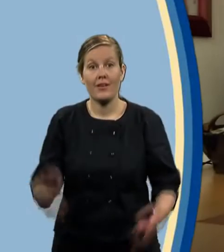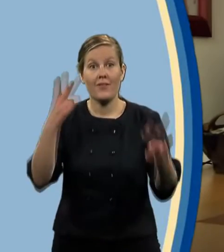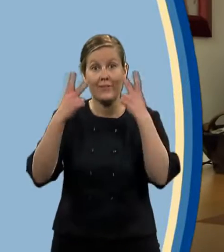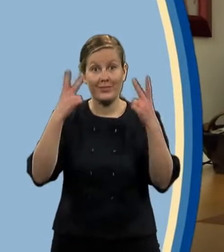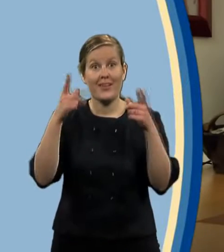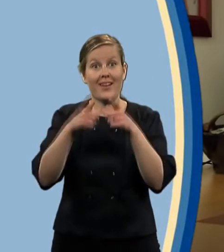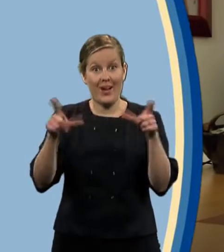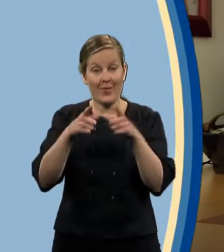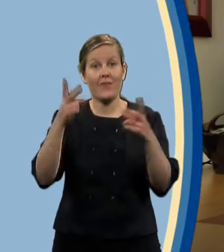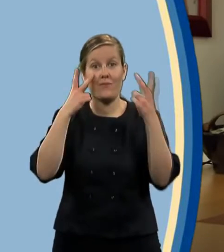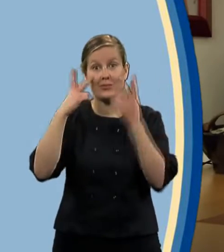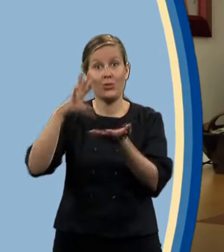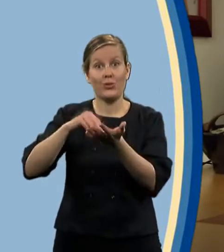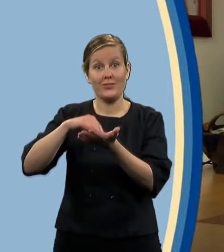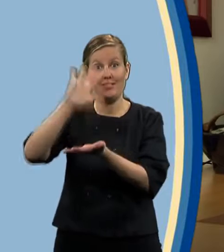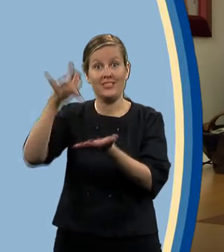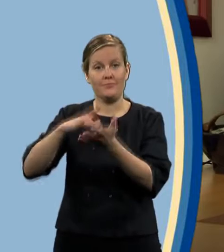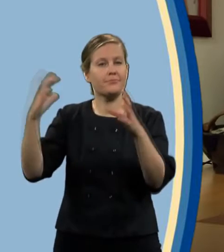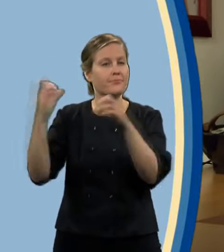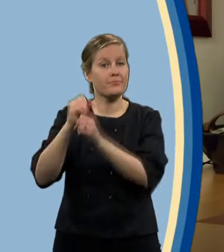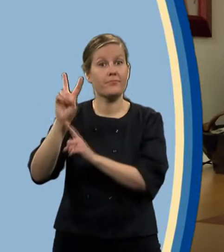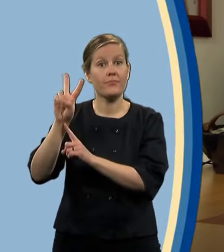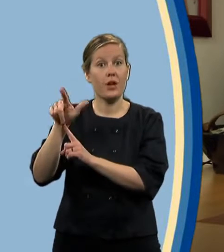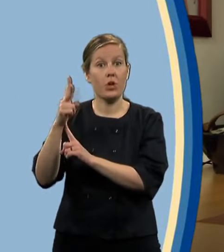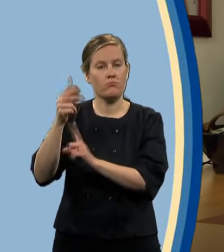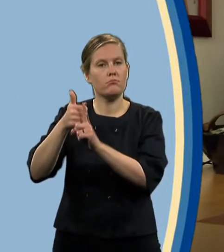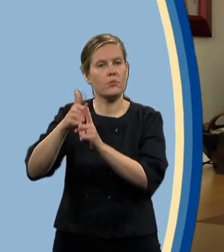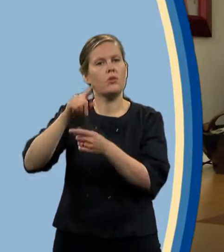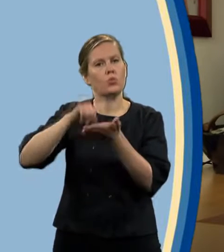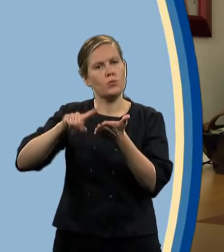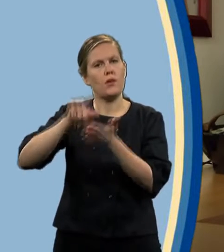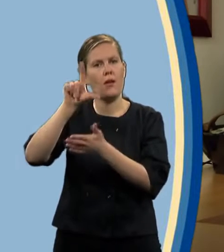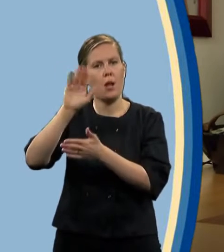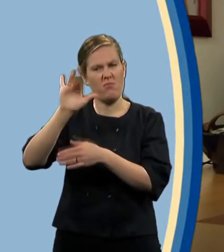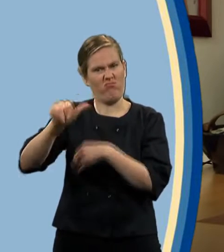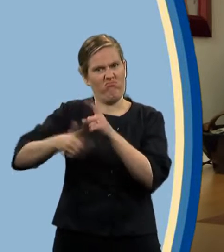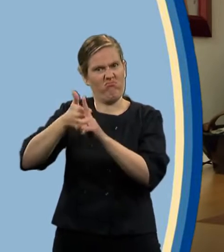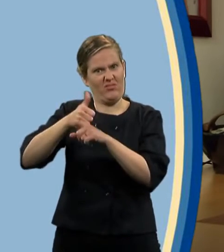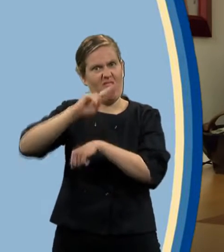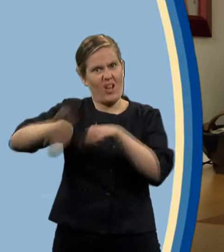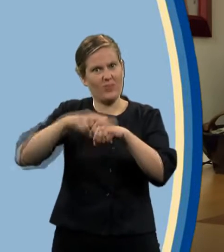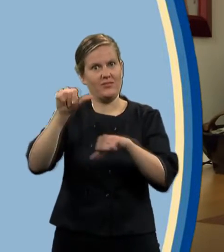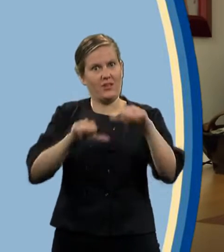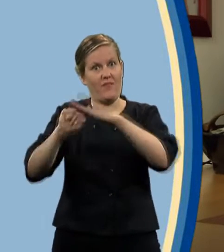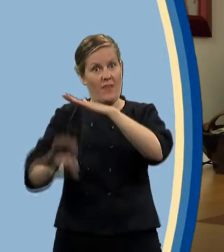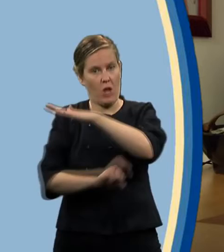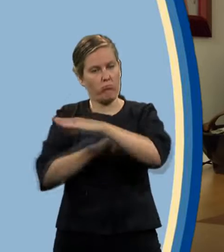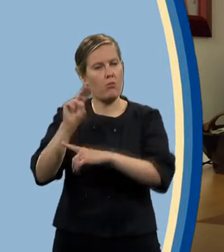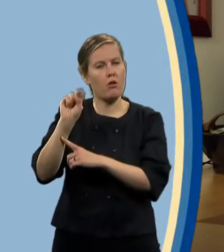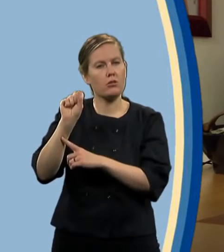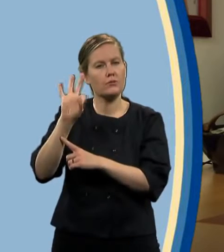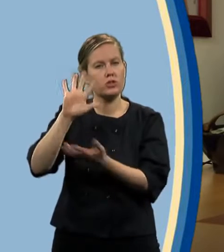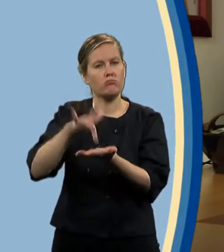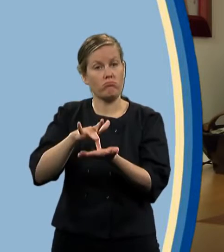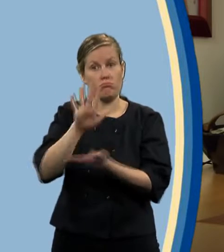The Visual Language and Visual Learning Center is a National Science Foundation center. There's only 6 in the United States, and we